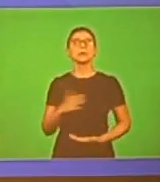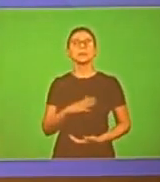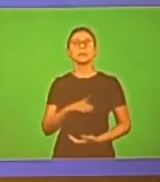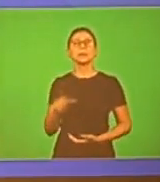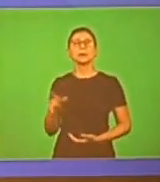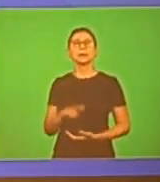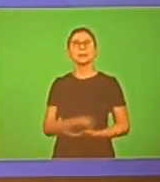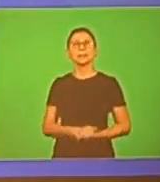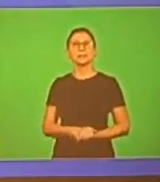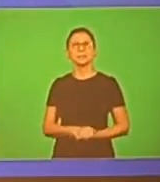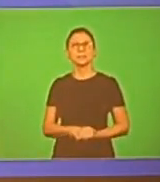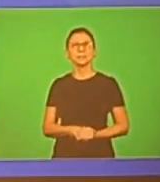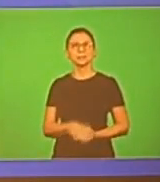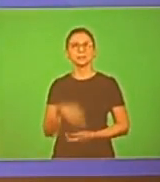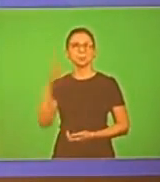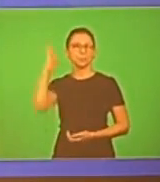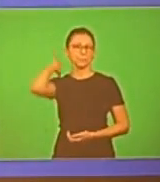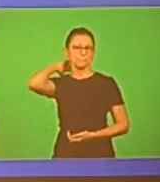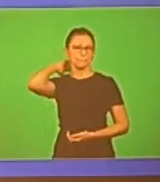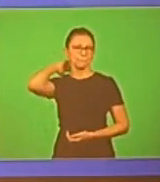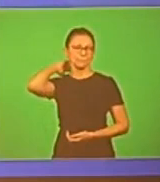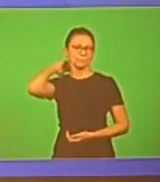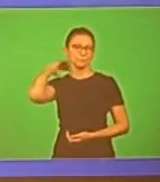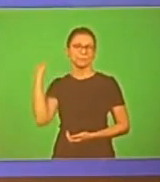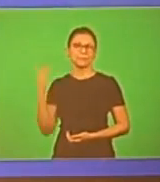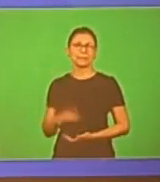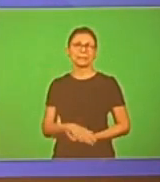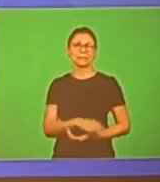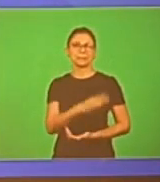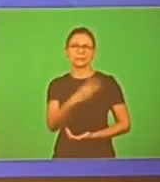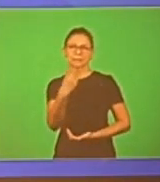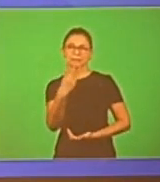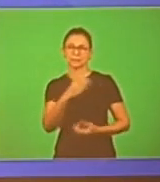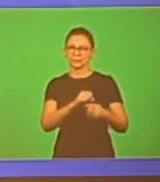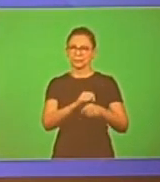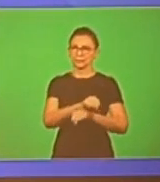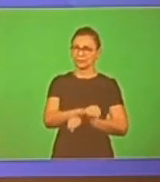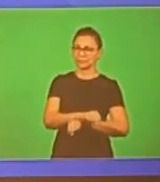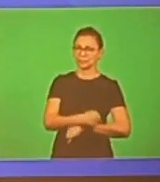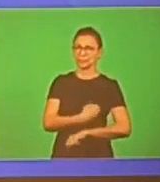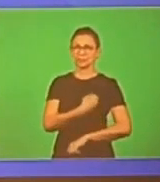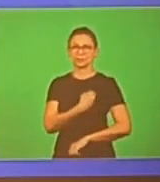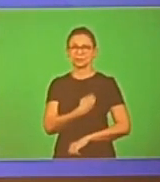and the ladies seminar in Belém, in the state of Pará.